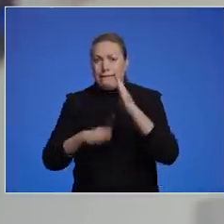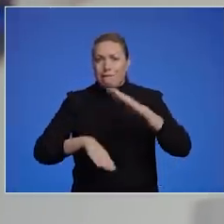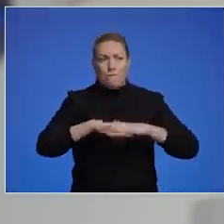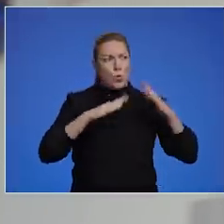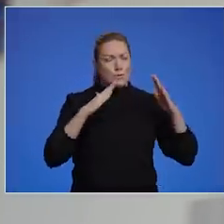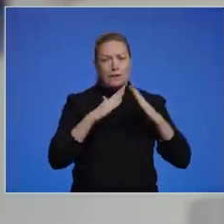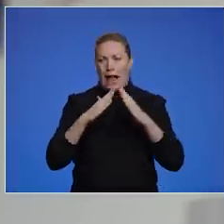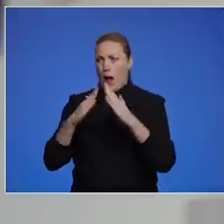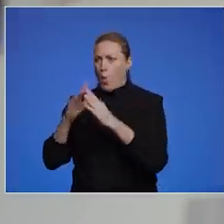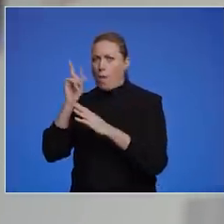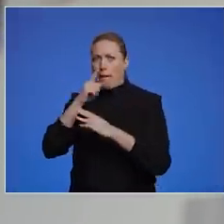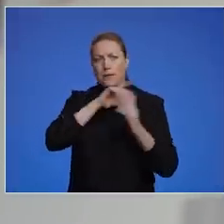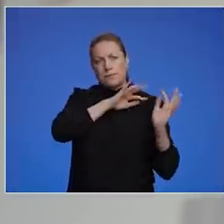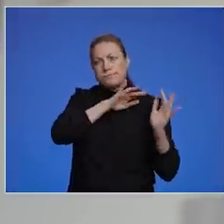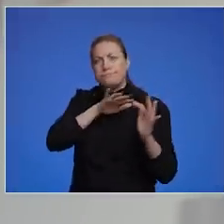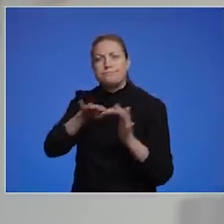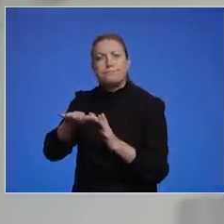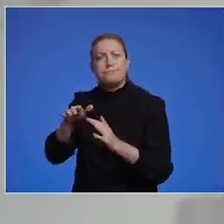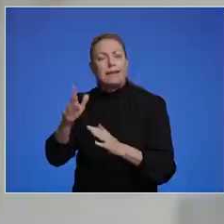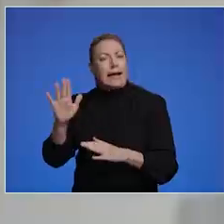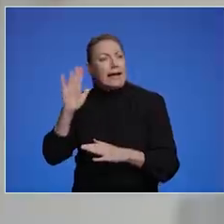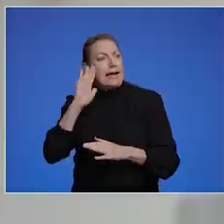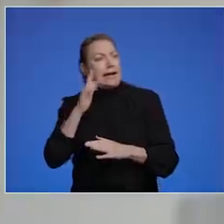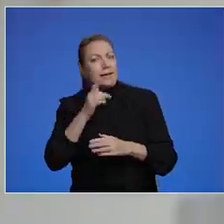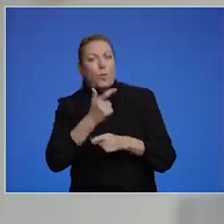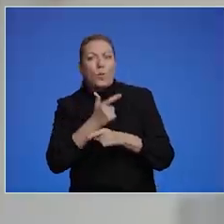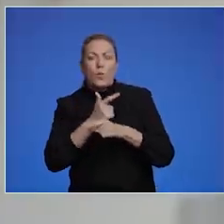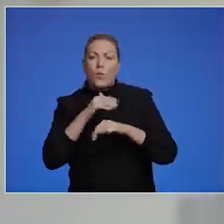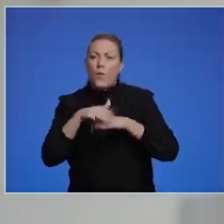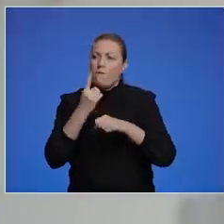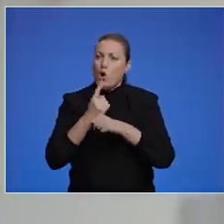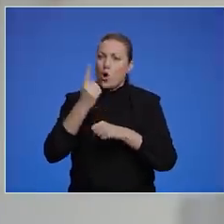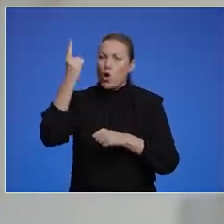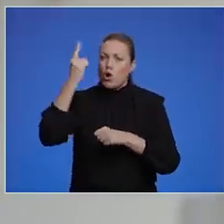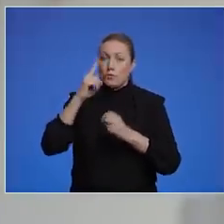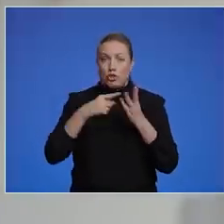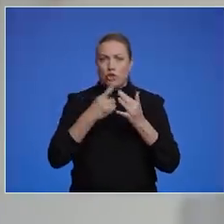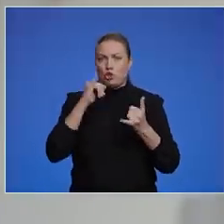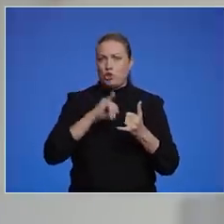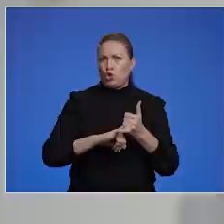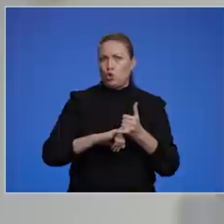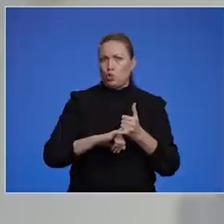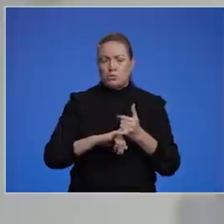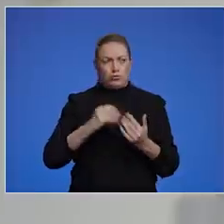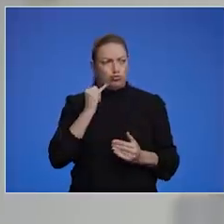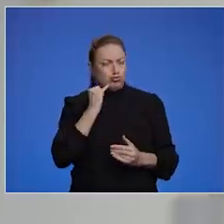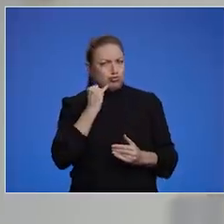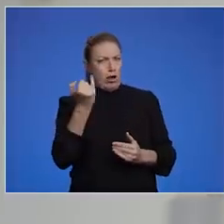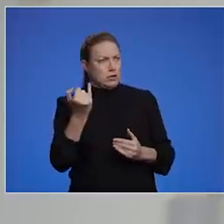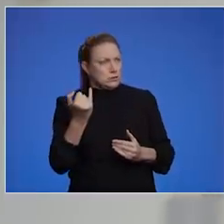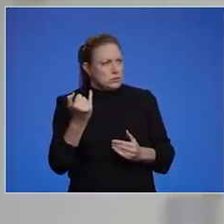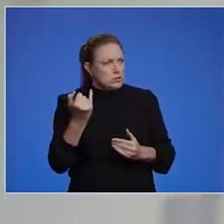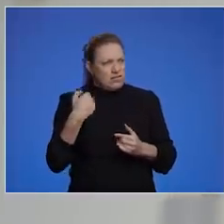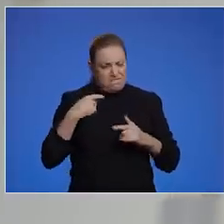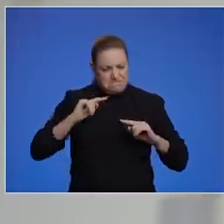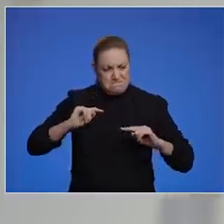the word of God. When they saw the crowds, the Jews, prompted by jealousy, used blasphemies and